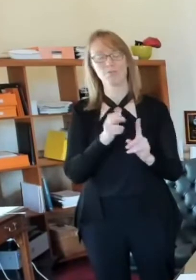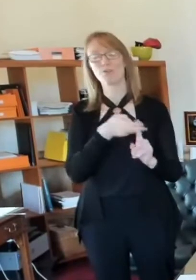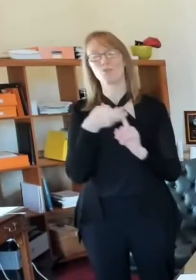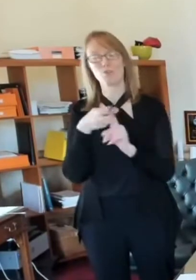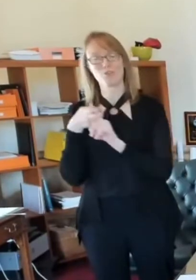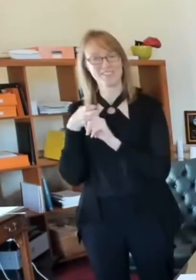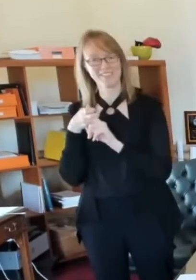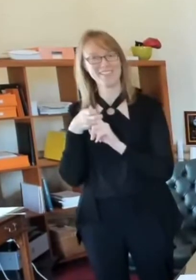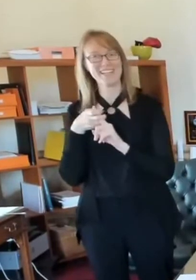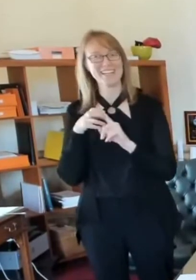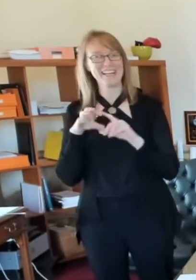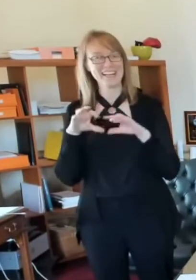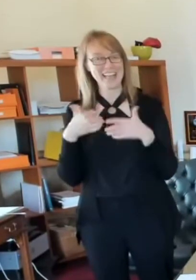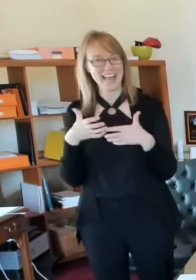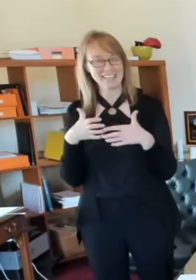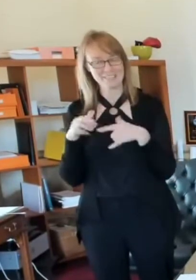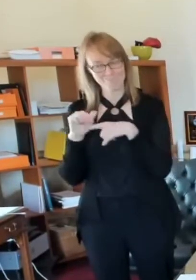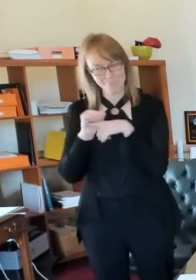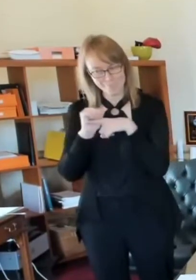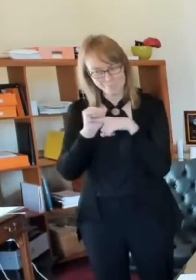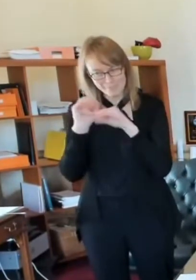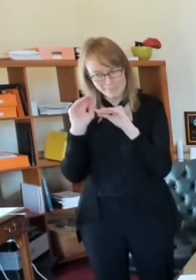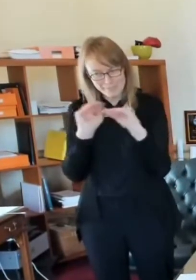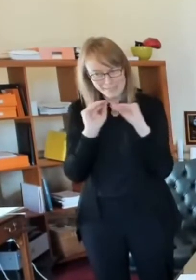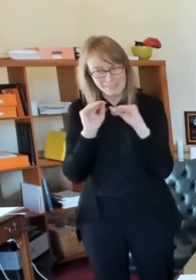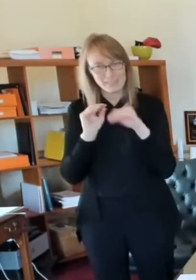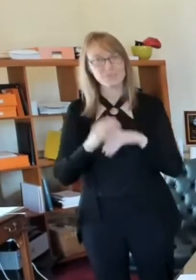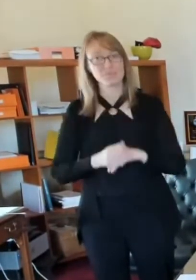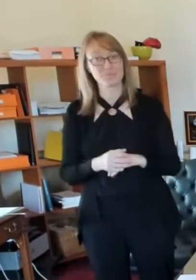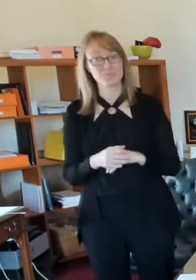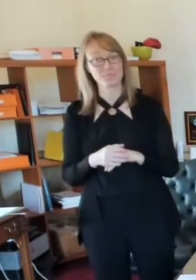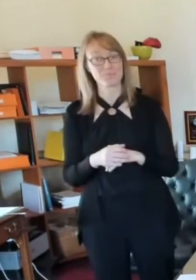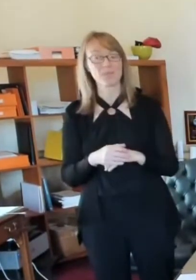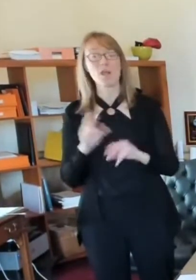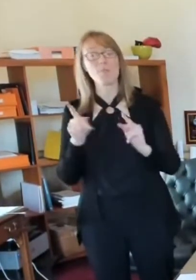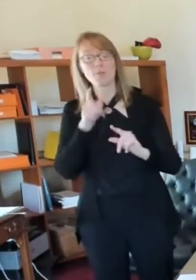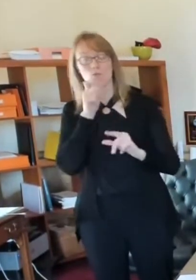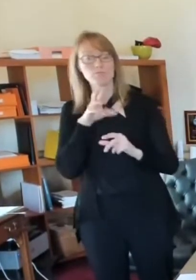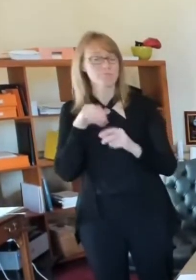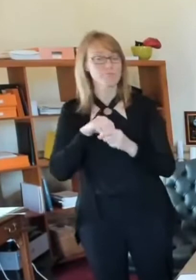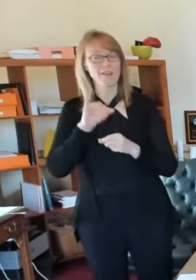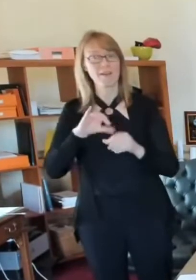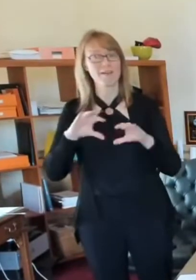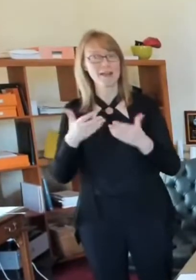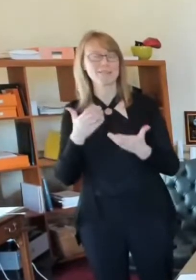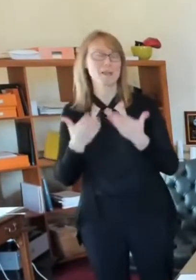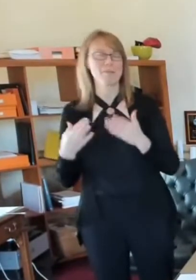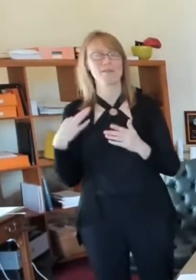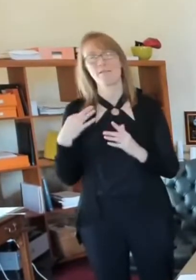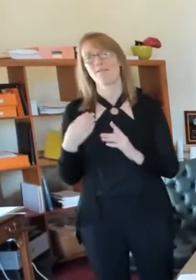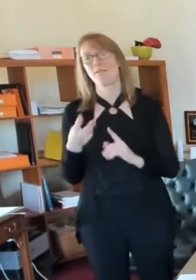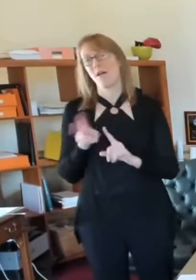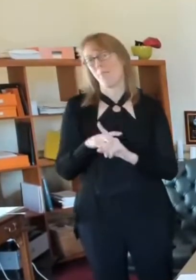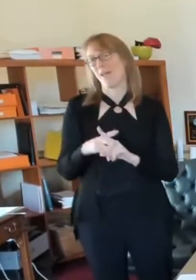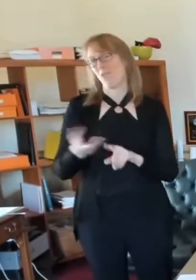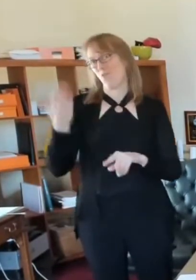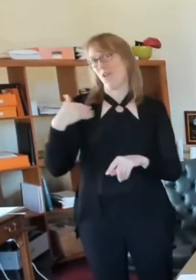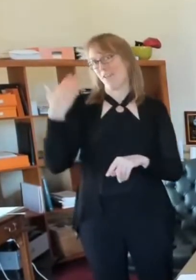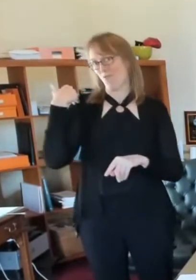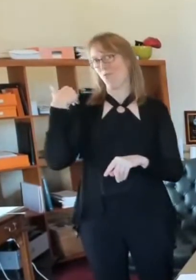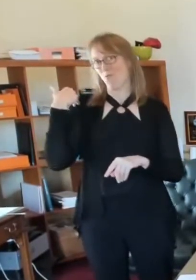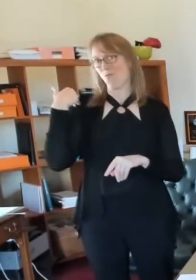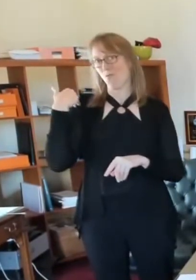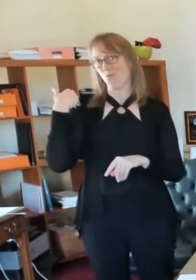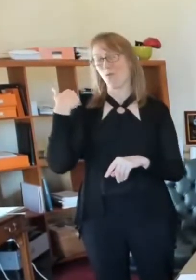in the pipeline beforehand, because it takes a while. When you apply to become a police officer, there's background checks, there's psychological